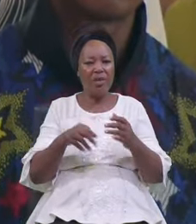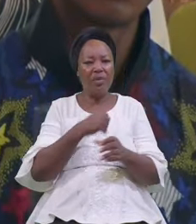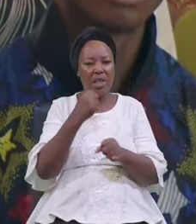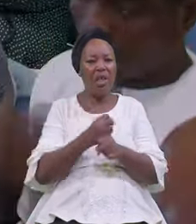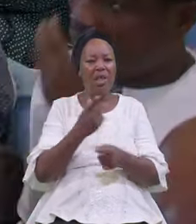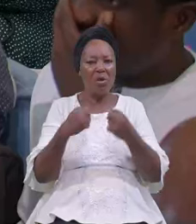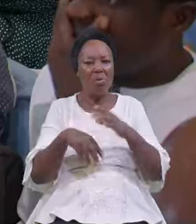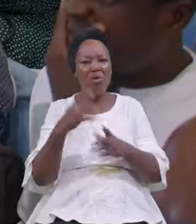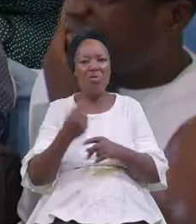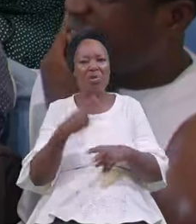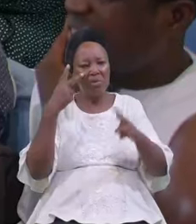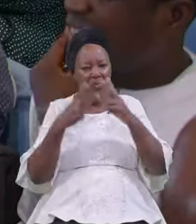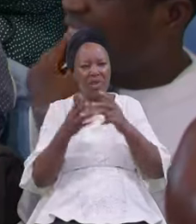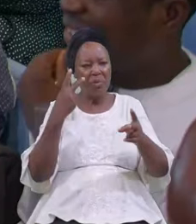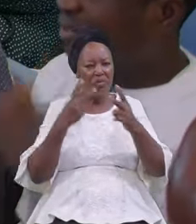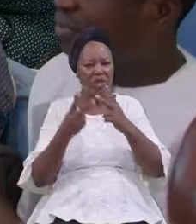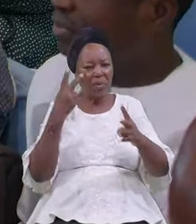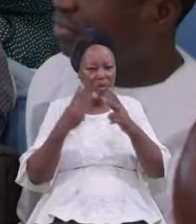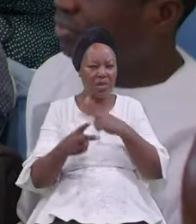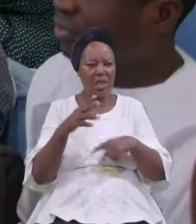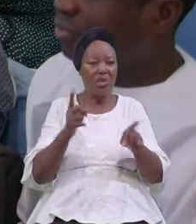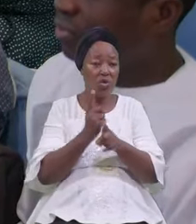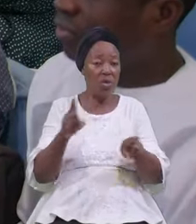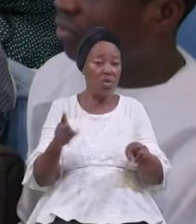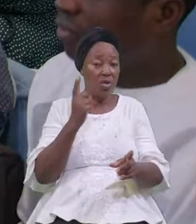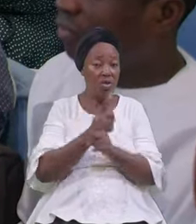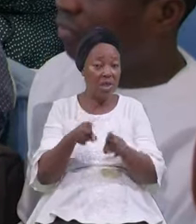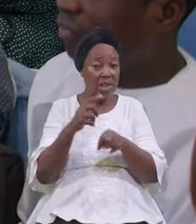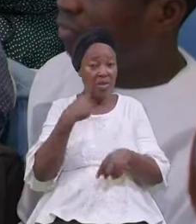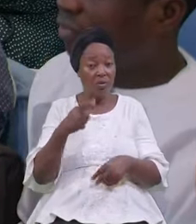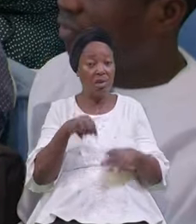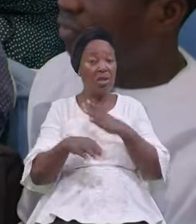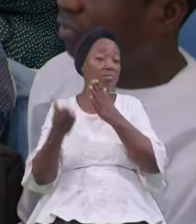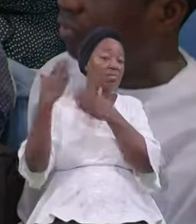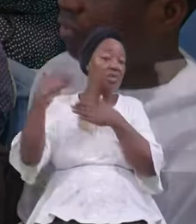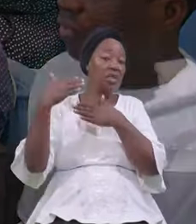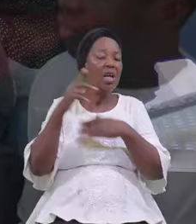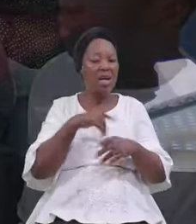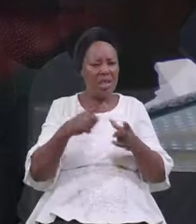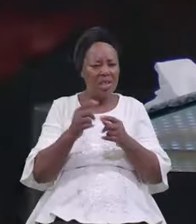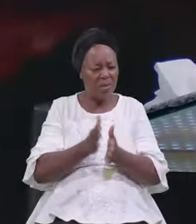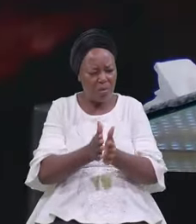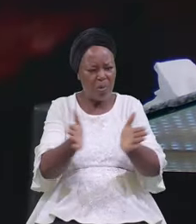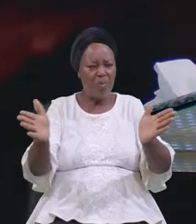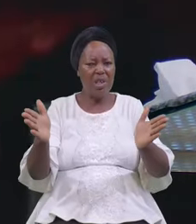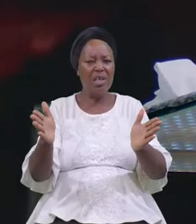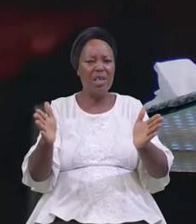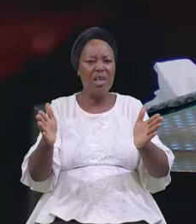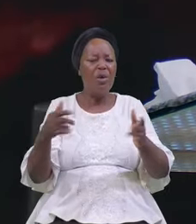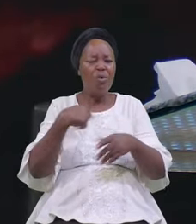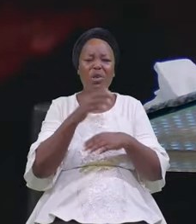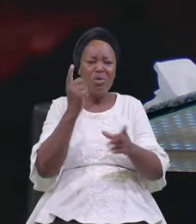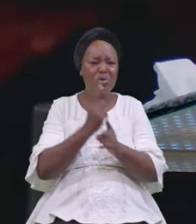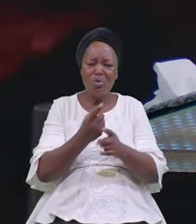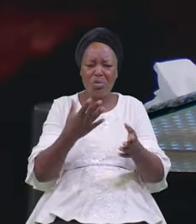prophecy, prophecy. And like I said before, in the past years, the public generally, they're so gullible. They do